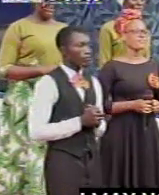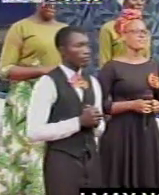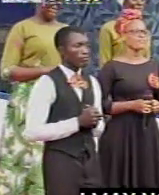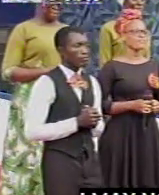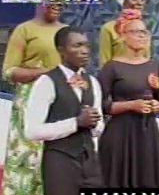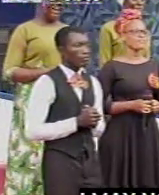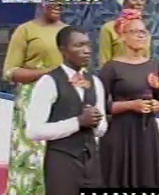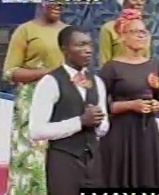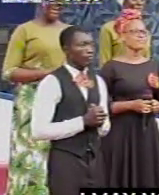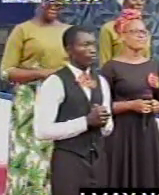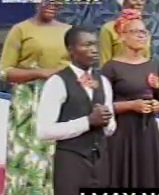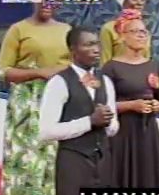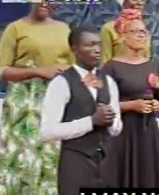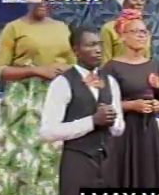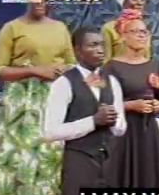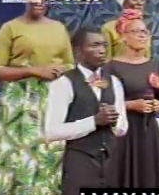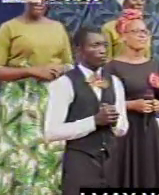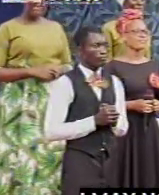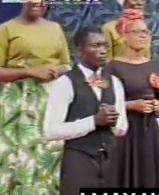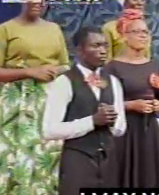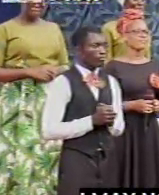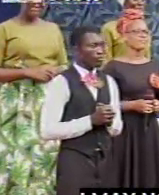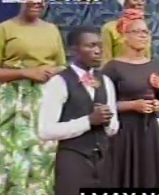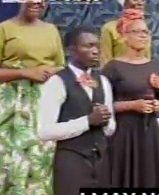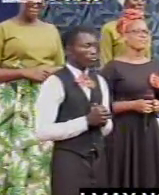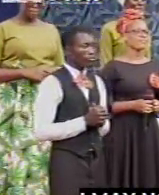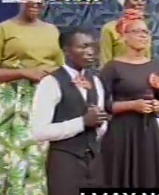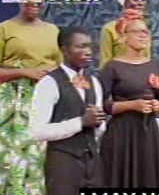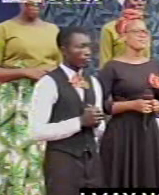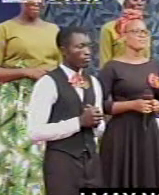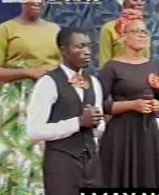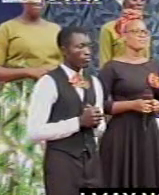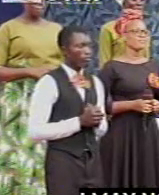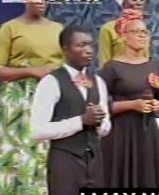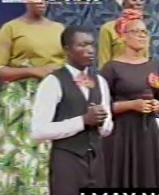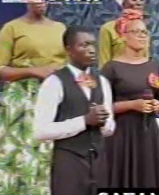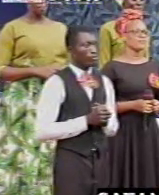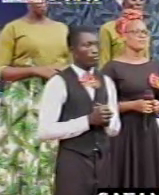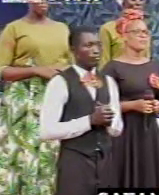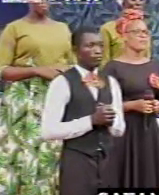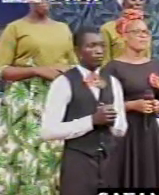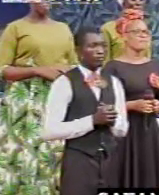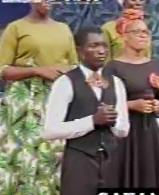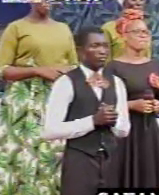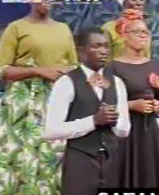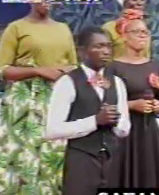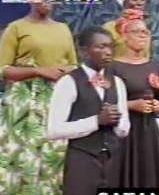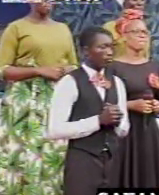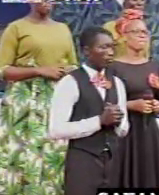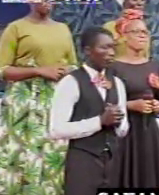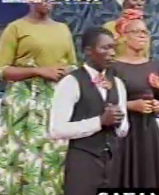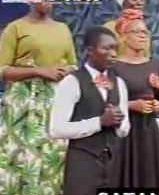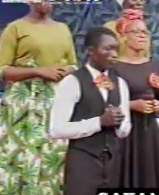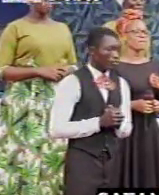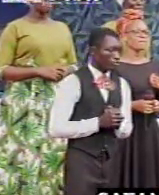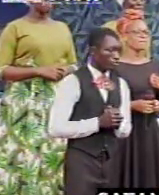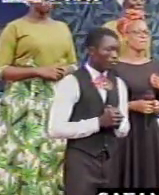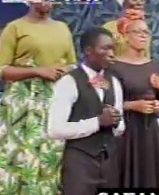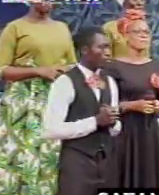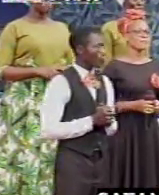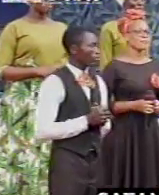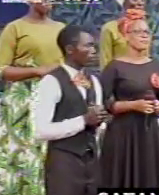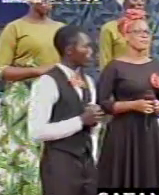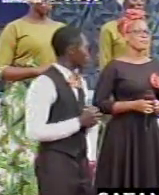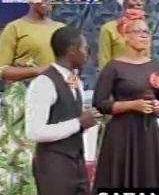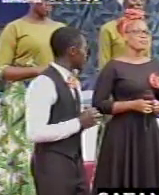but I know one thing for sure, that Jesus got me. So I remind myself daily that Satan, get thee behind